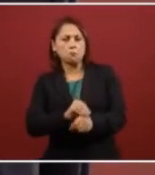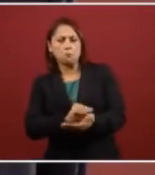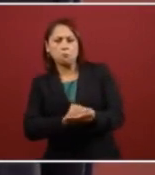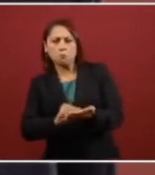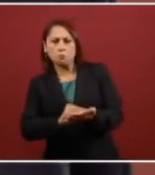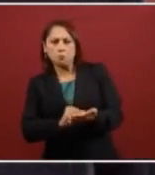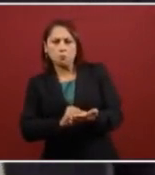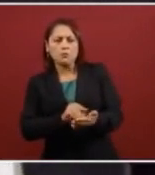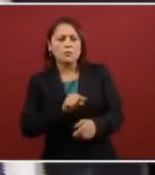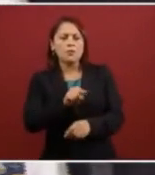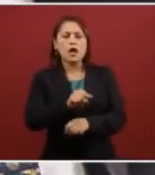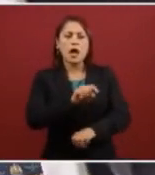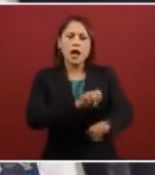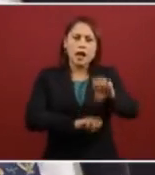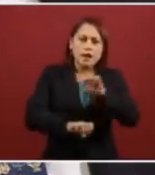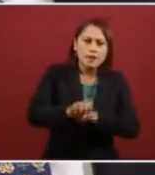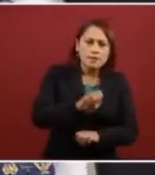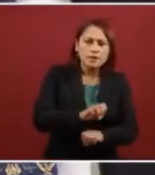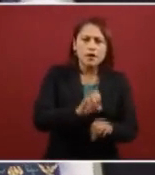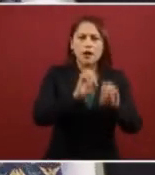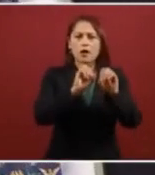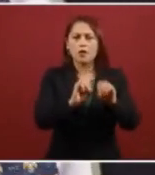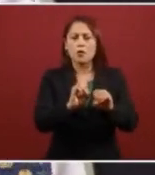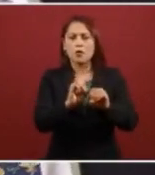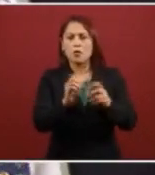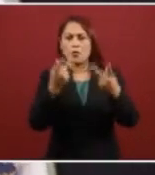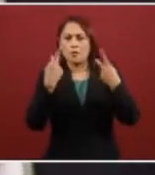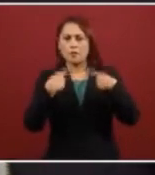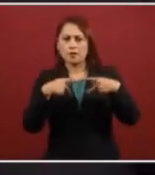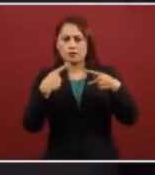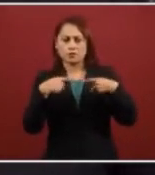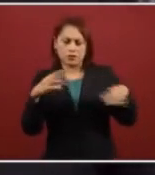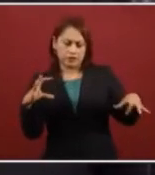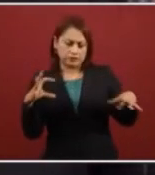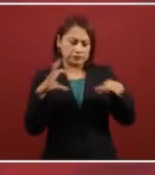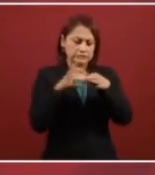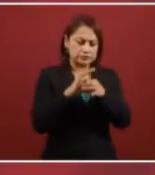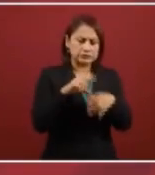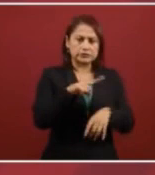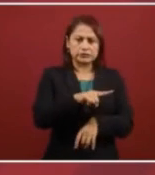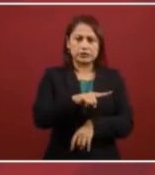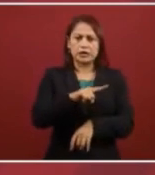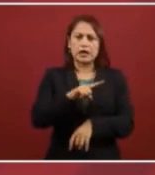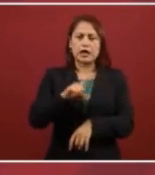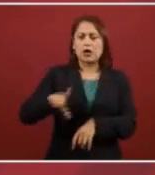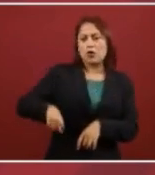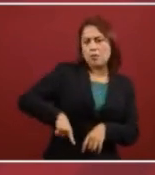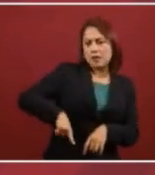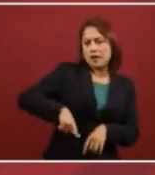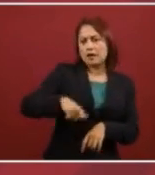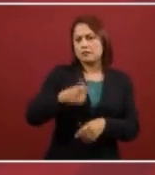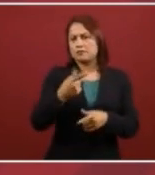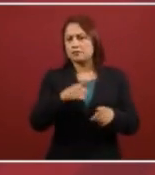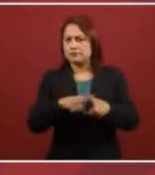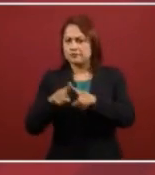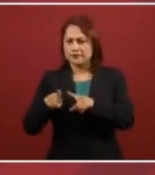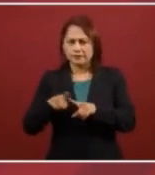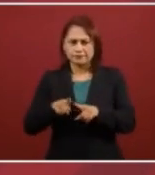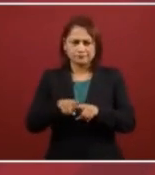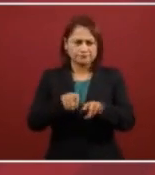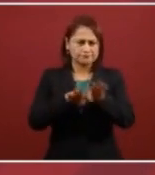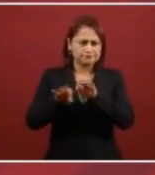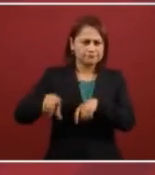a personas cercanas or to people a los gobernantes that are near to the government, como sucedía like they used to